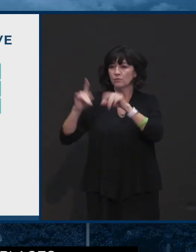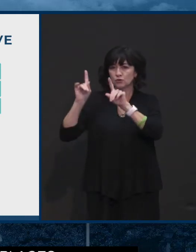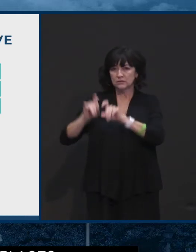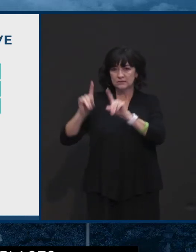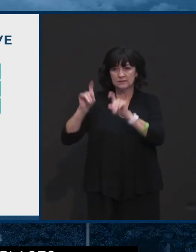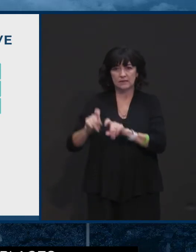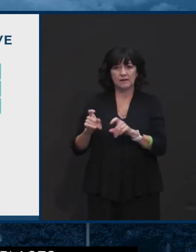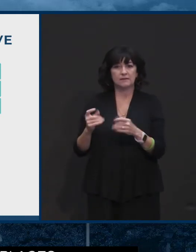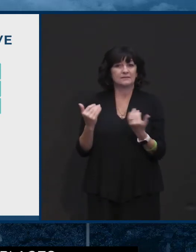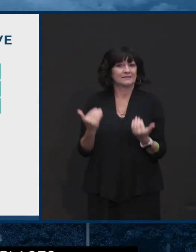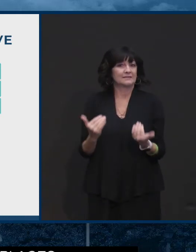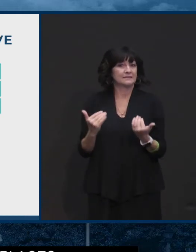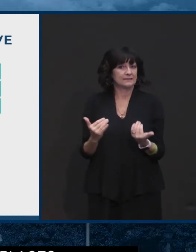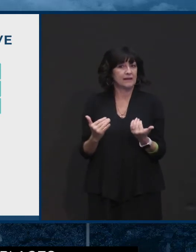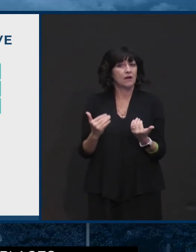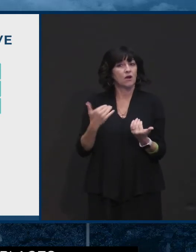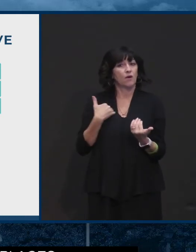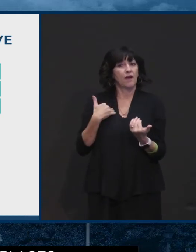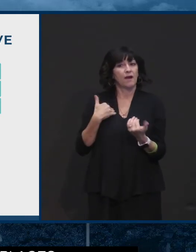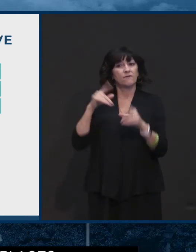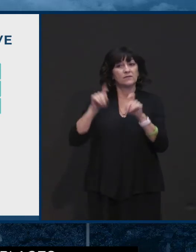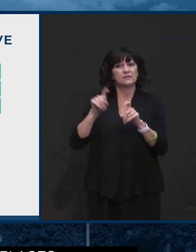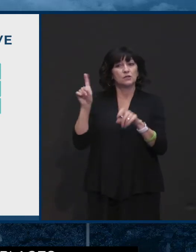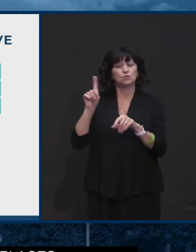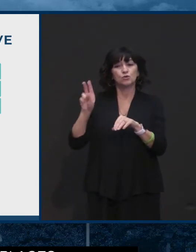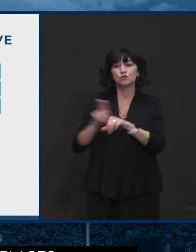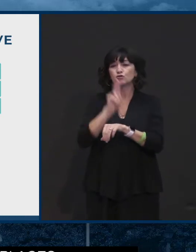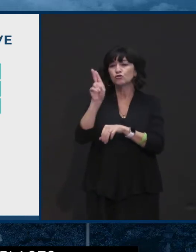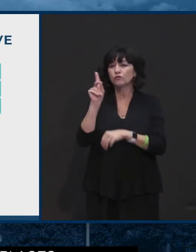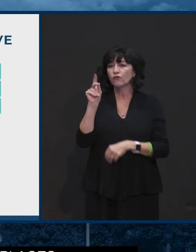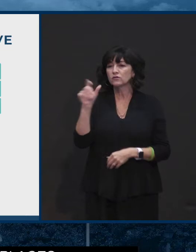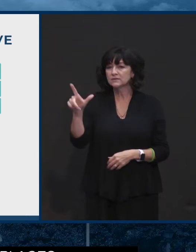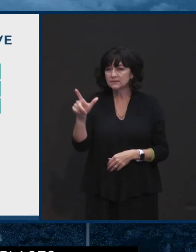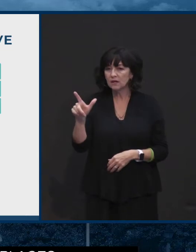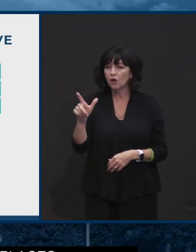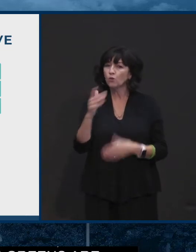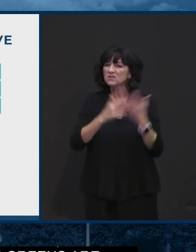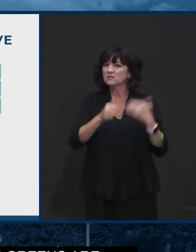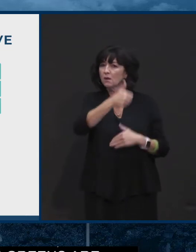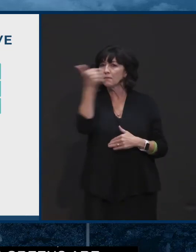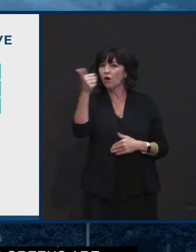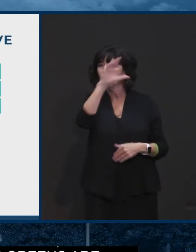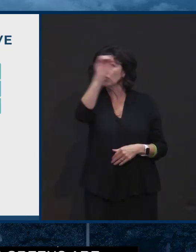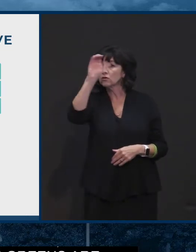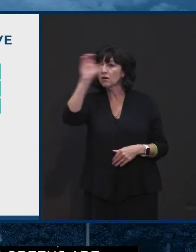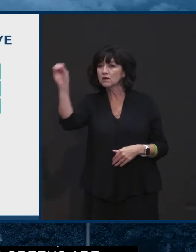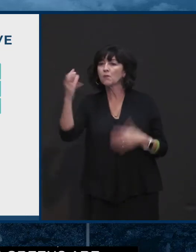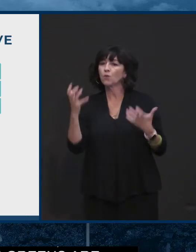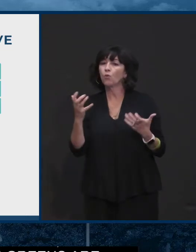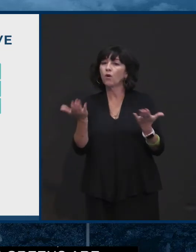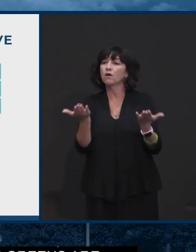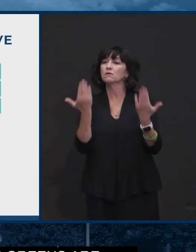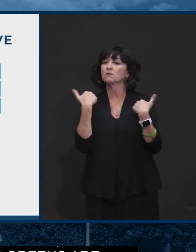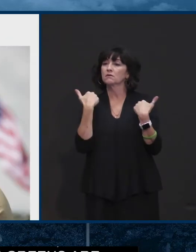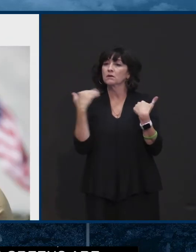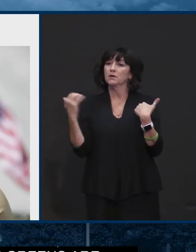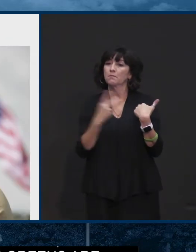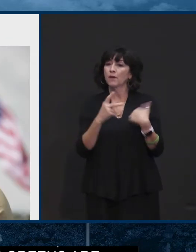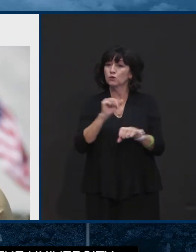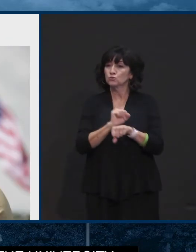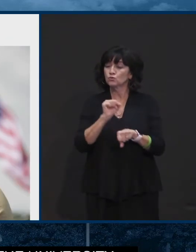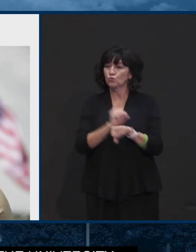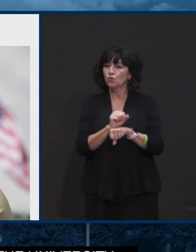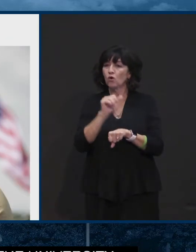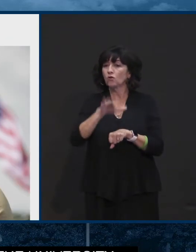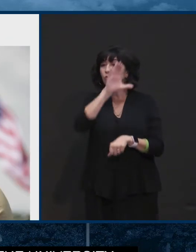now at the University of Delaware and other employers who are bringing their employees back. As I close out